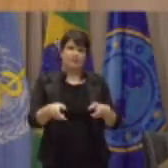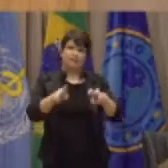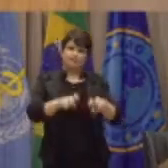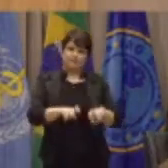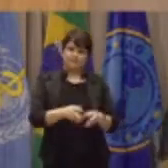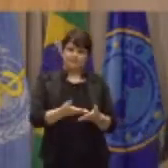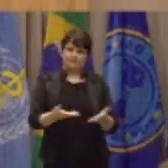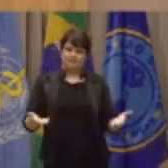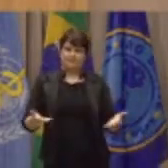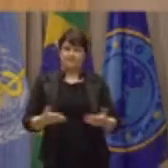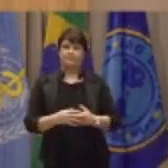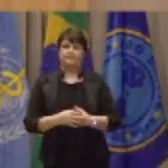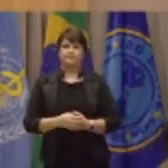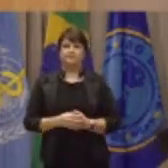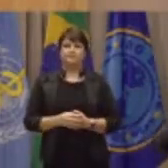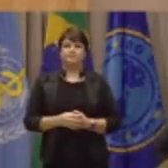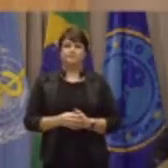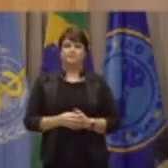seats.